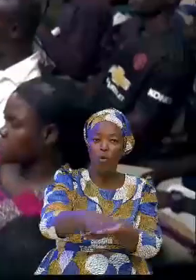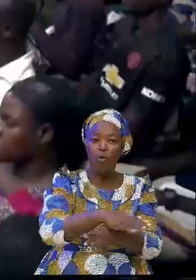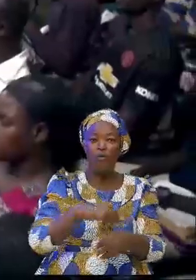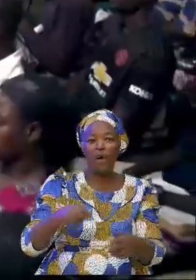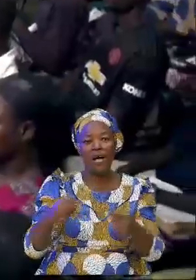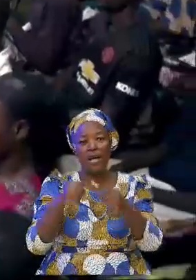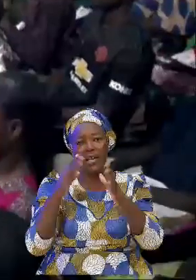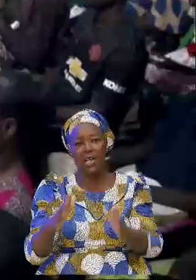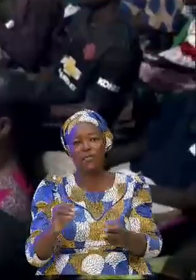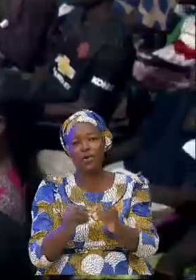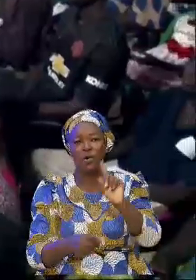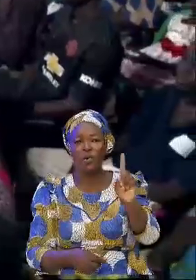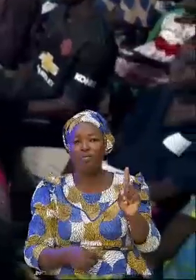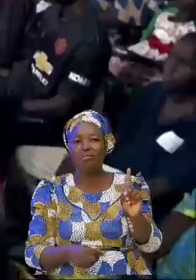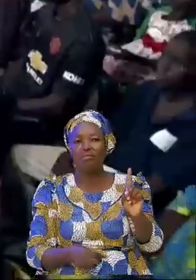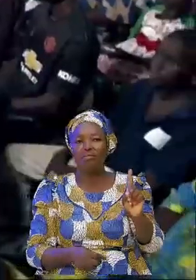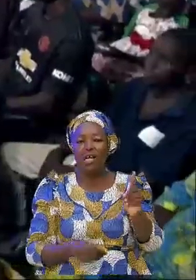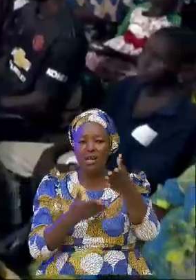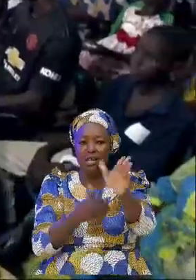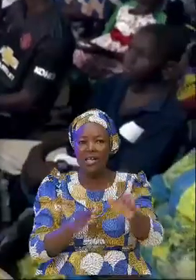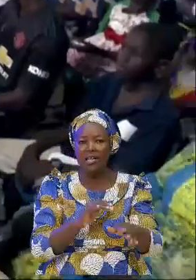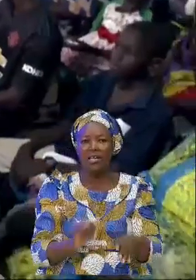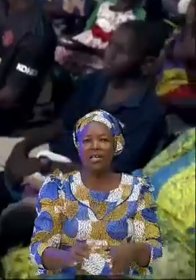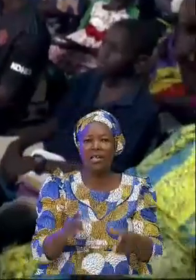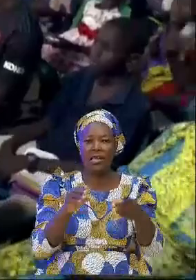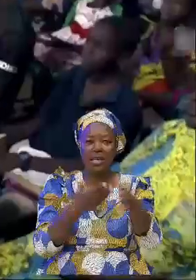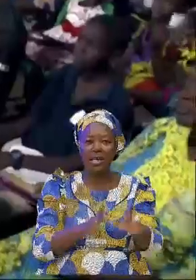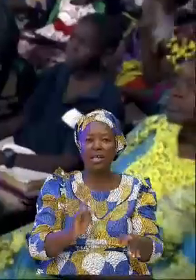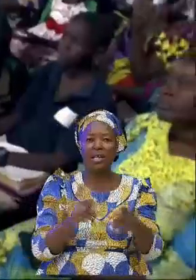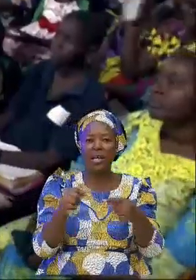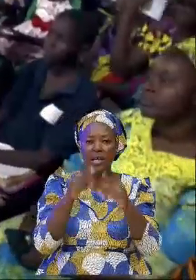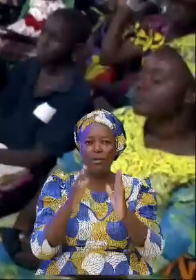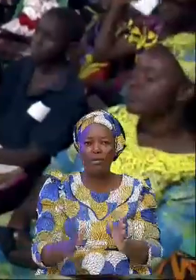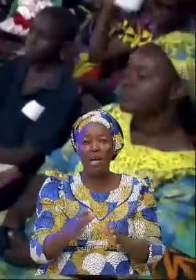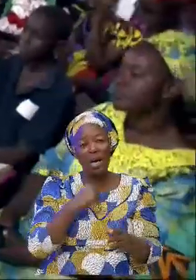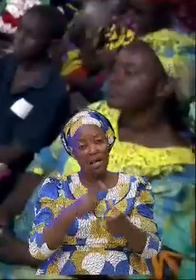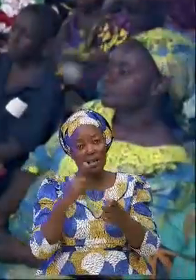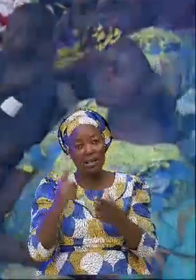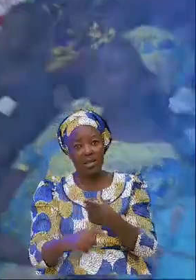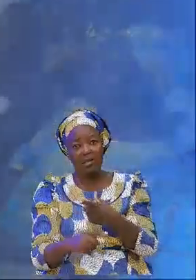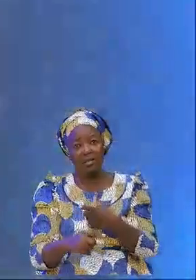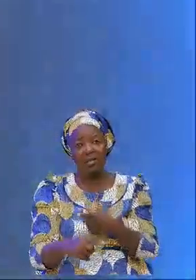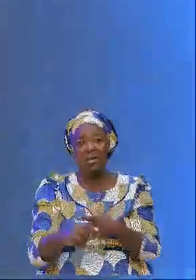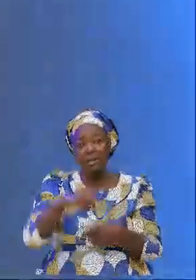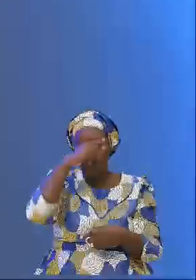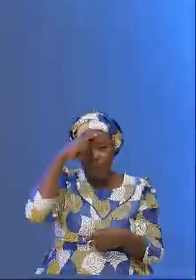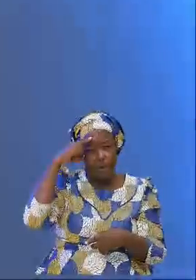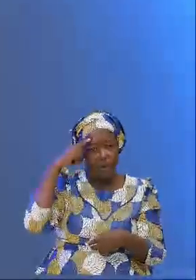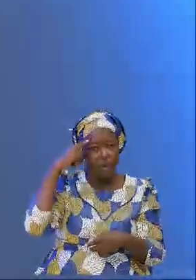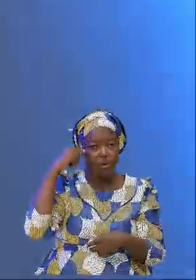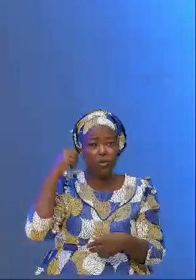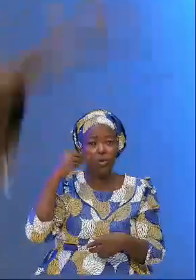you the victory over enemy number one, deadly